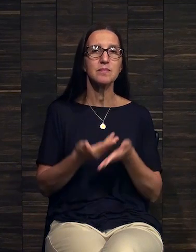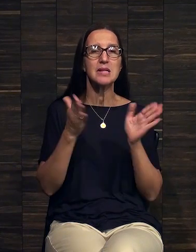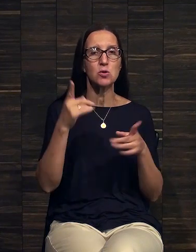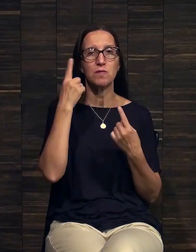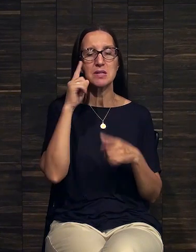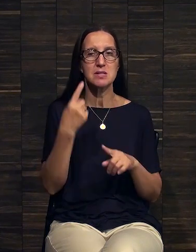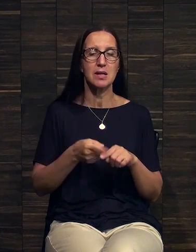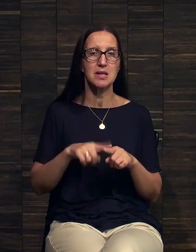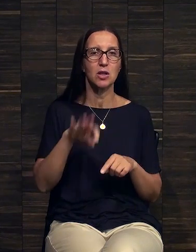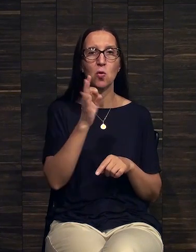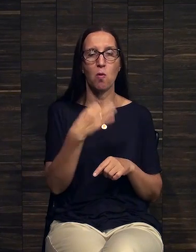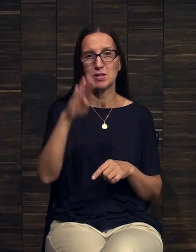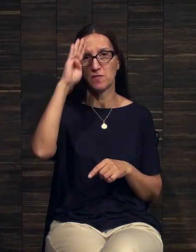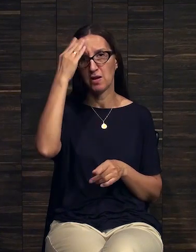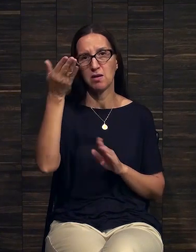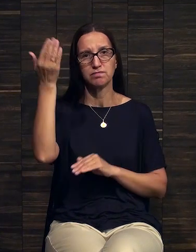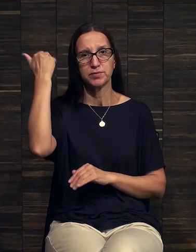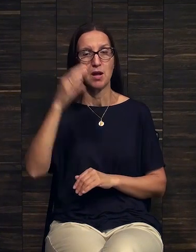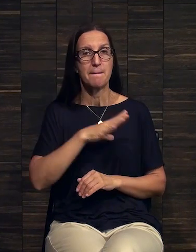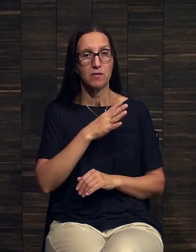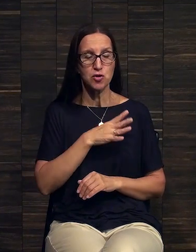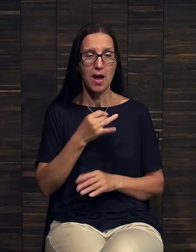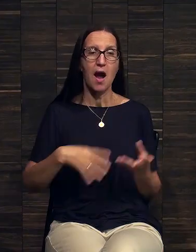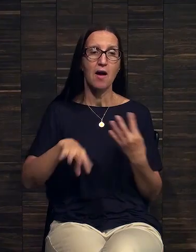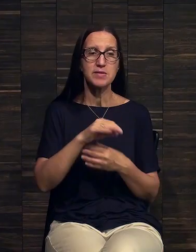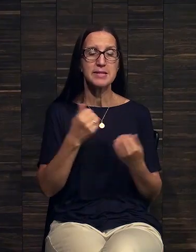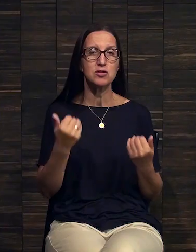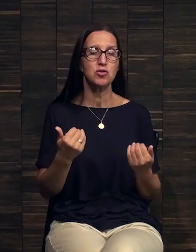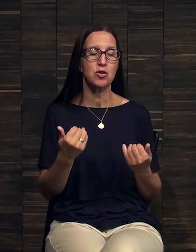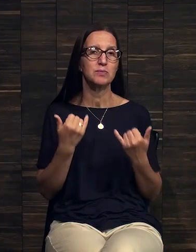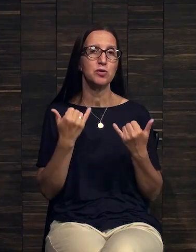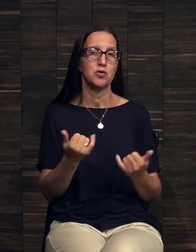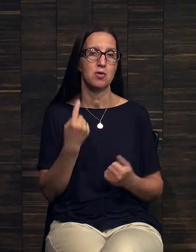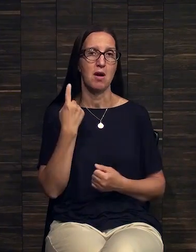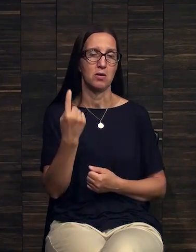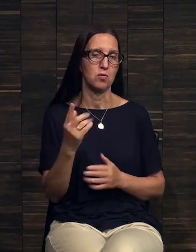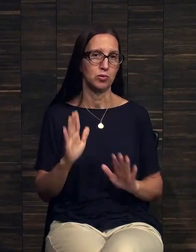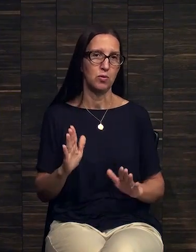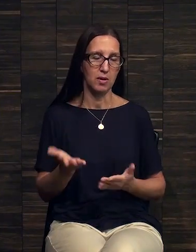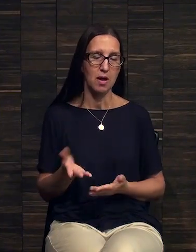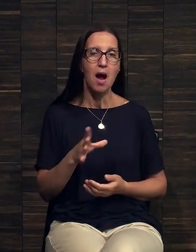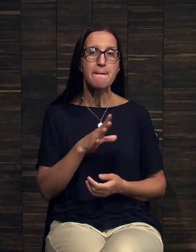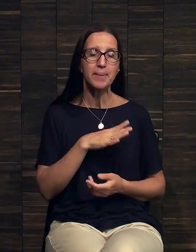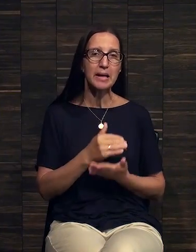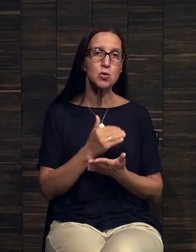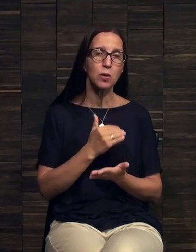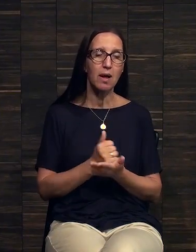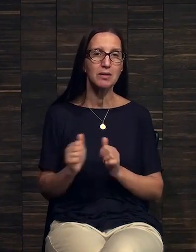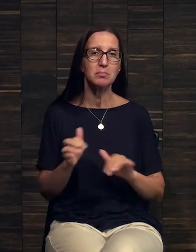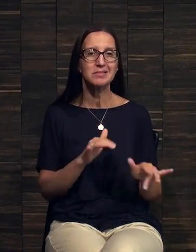And there were attempts to create this enemy image. And now it is devoted to one